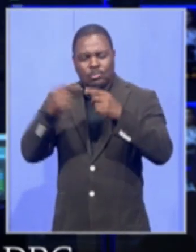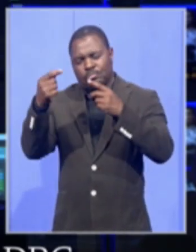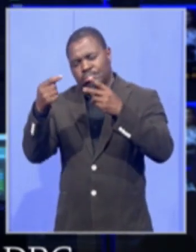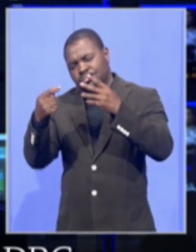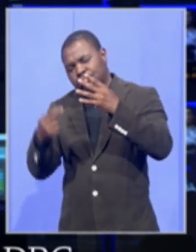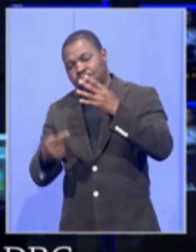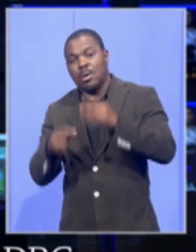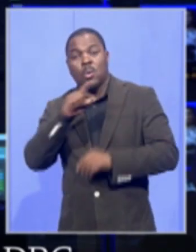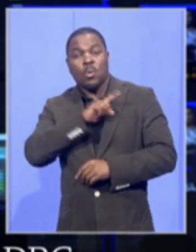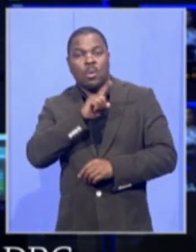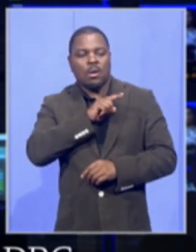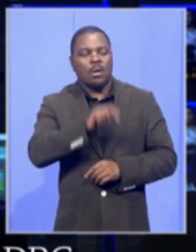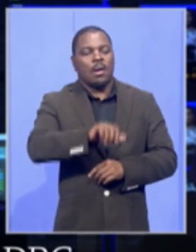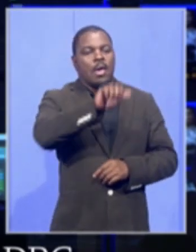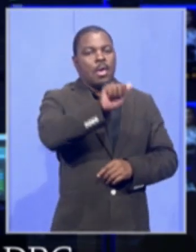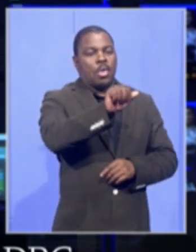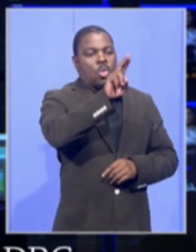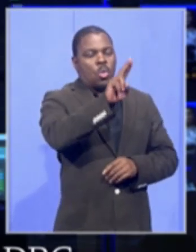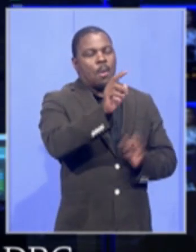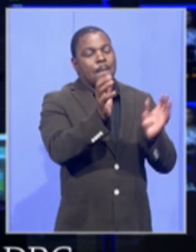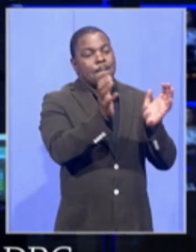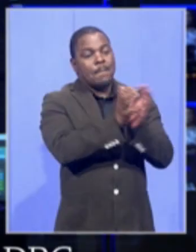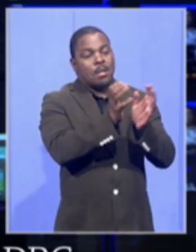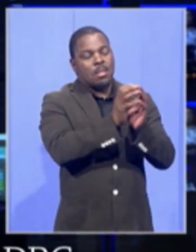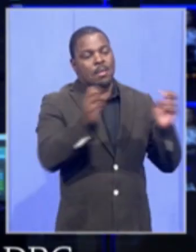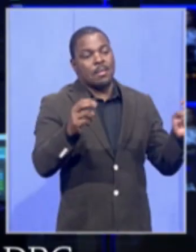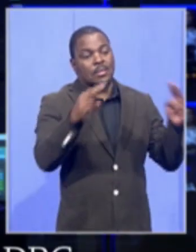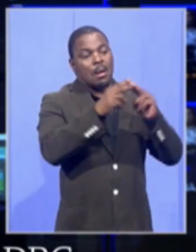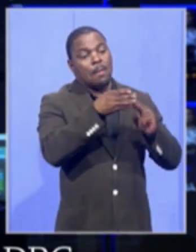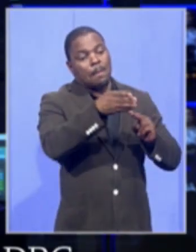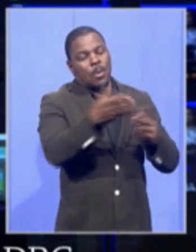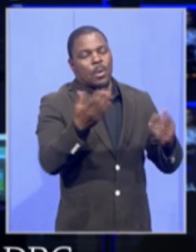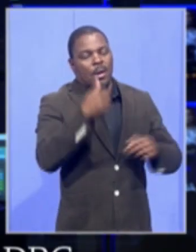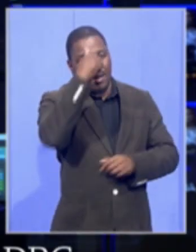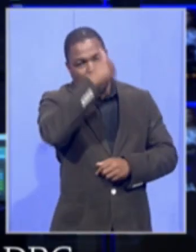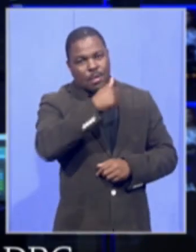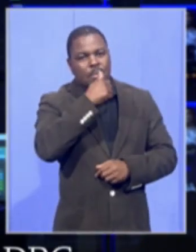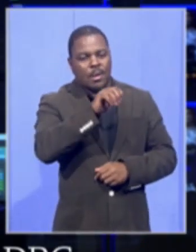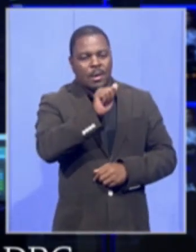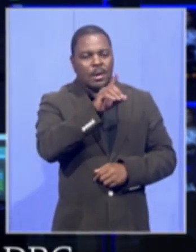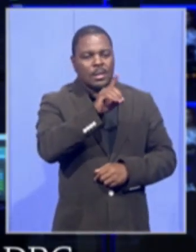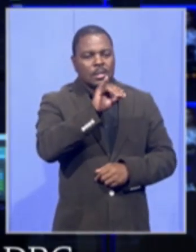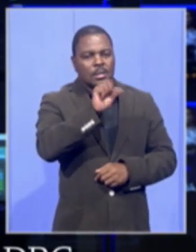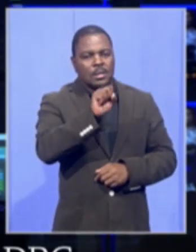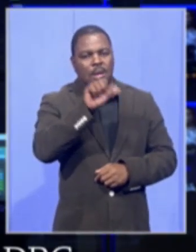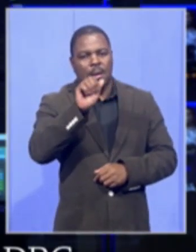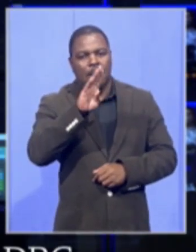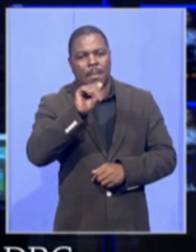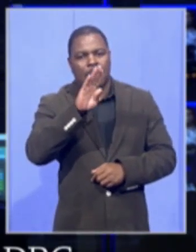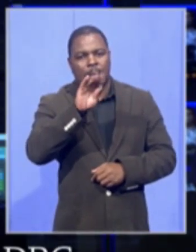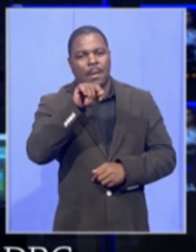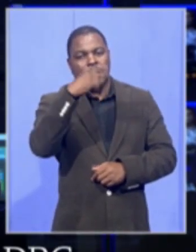ngatanyana pele ho seboka sa African Union Addis Ababa naheng ya Ethiopia kgweding e tlang.